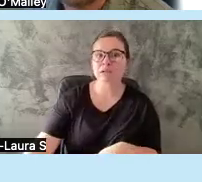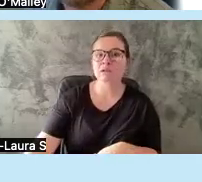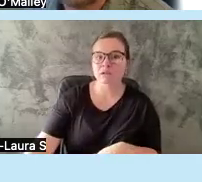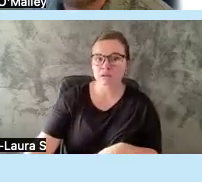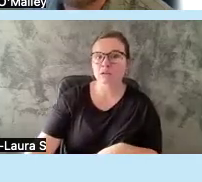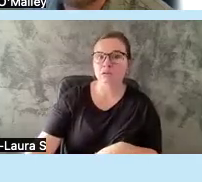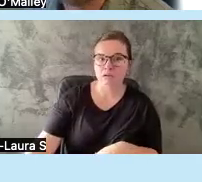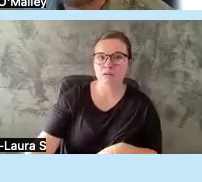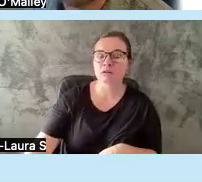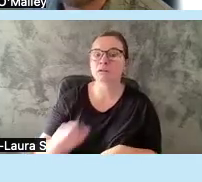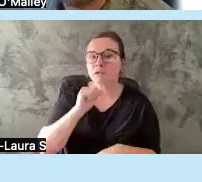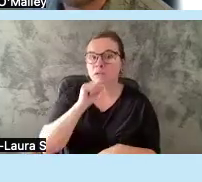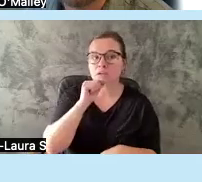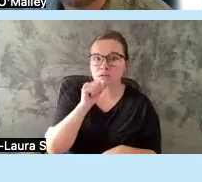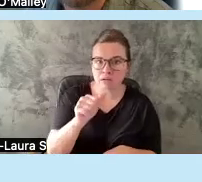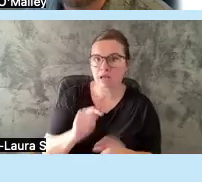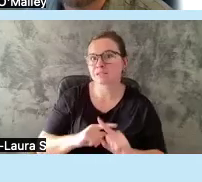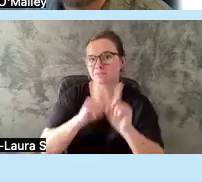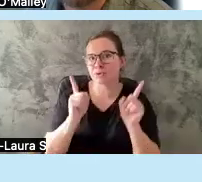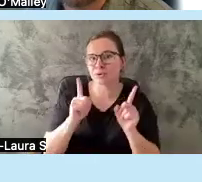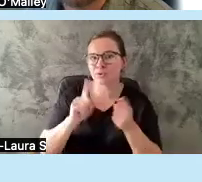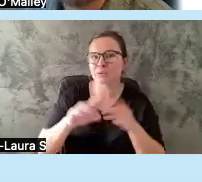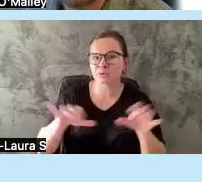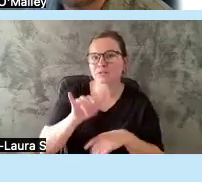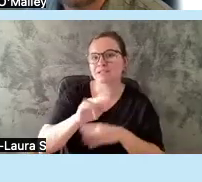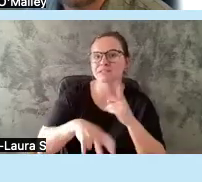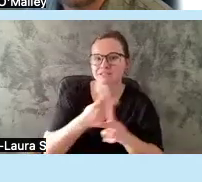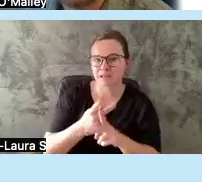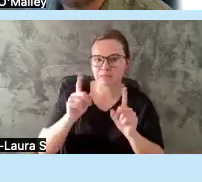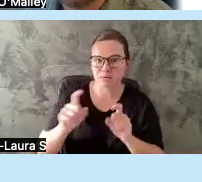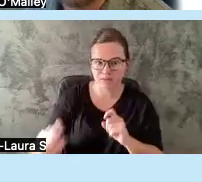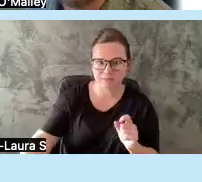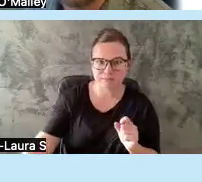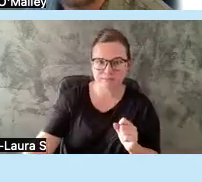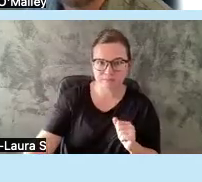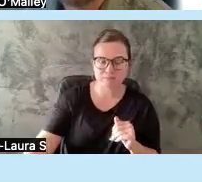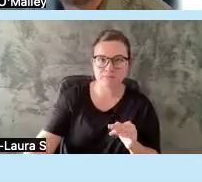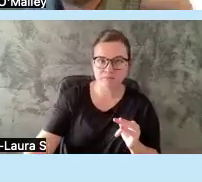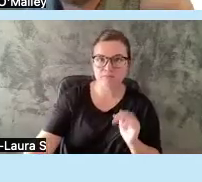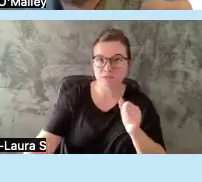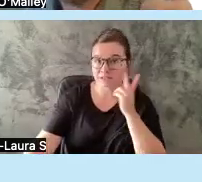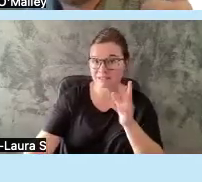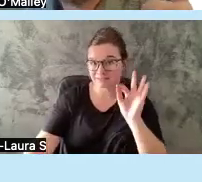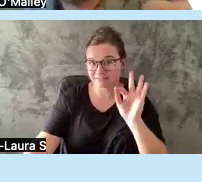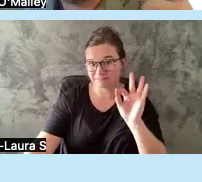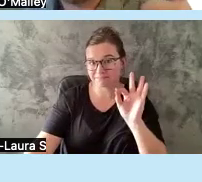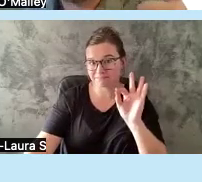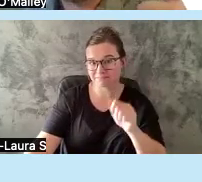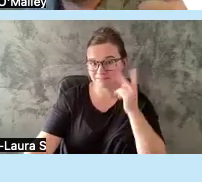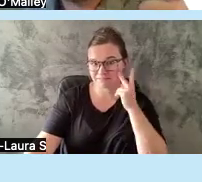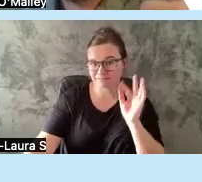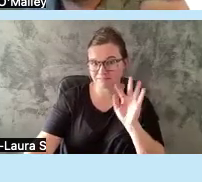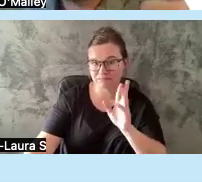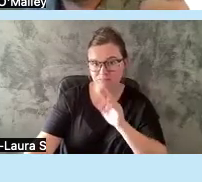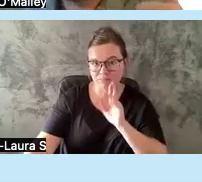which is not atypical when we do these types of polling. So you all can see that? Yes, Sarah, they can see that, the